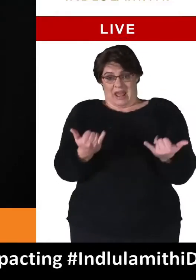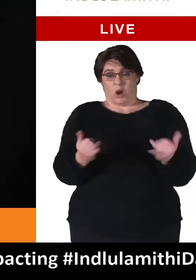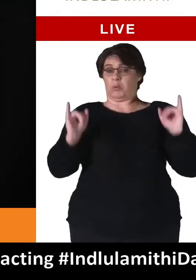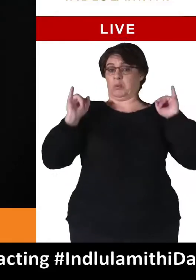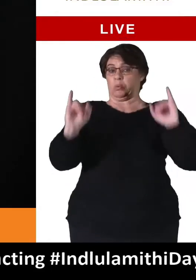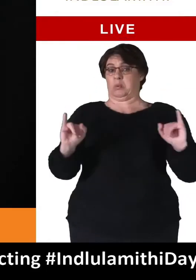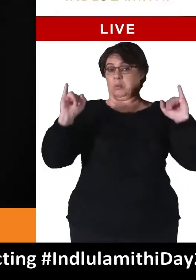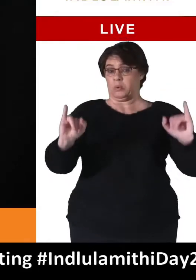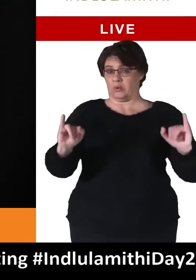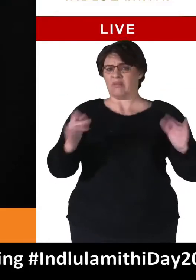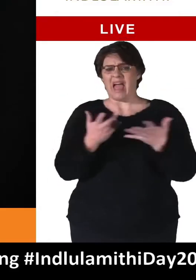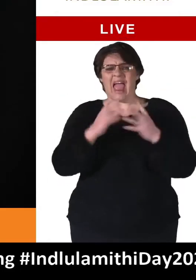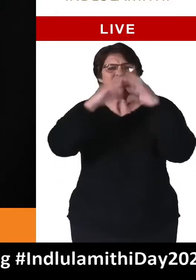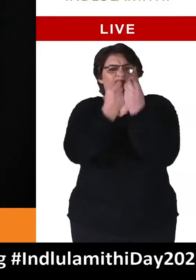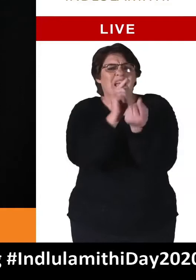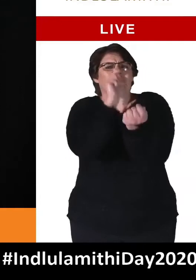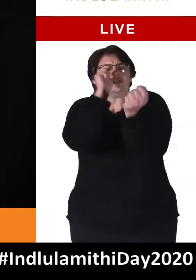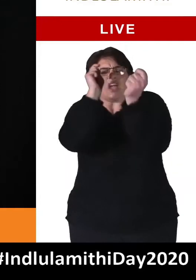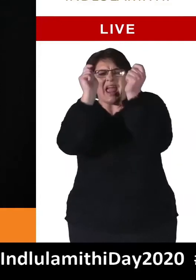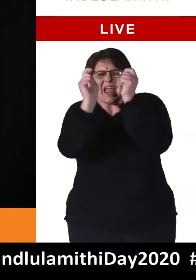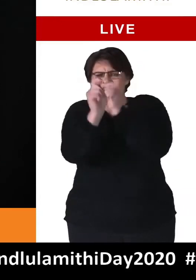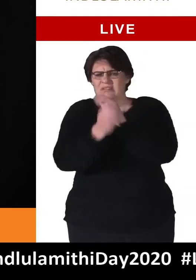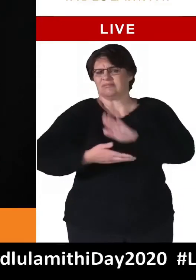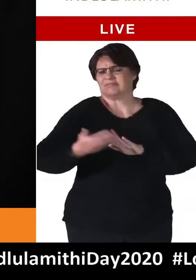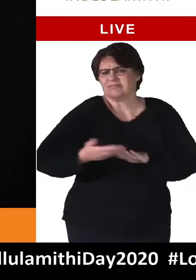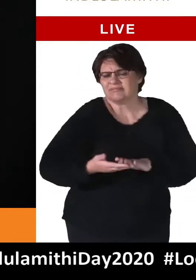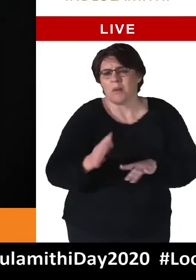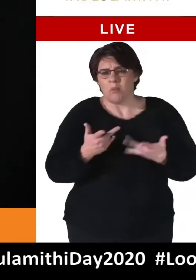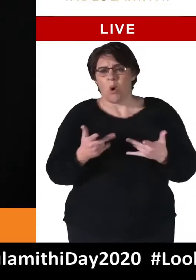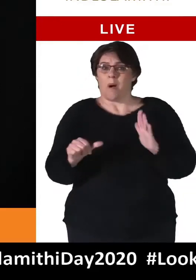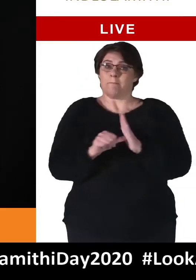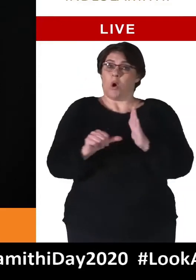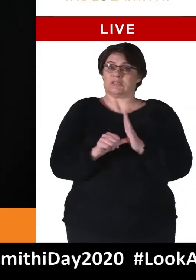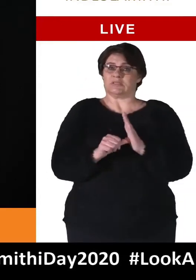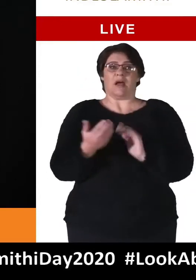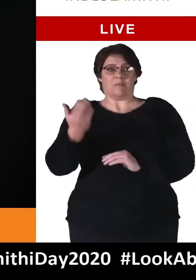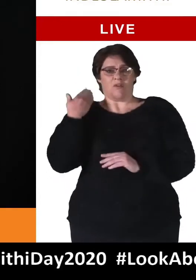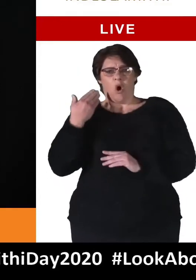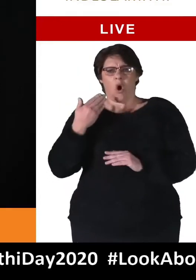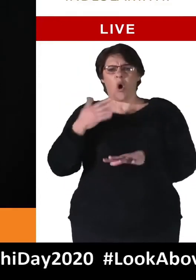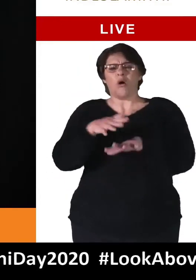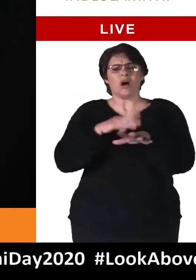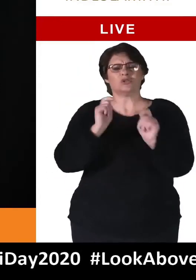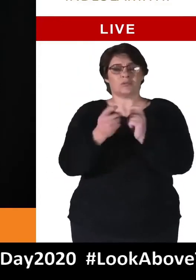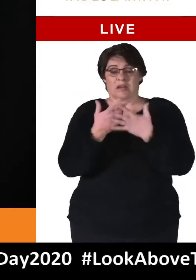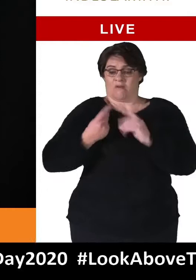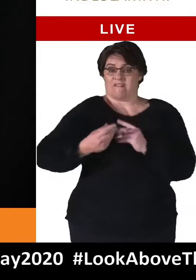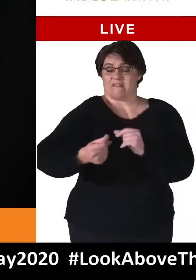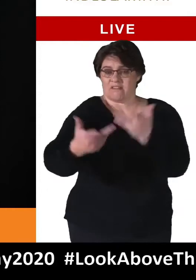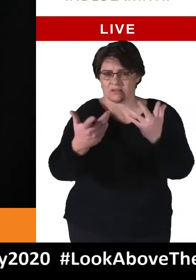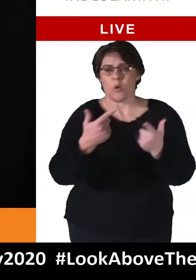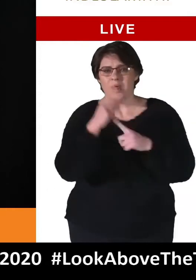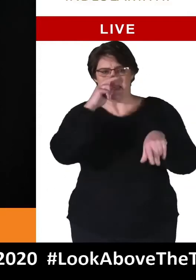when everything seems to be changing even faster and more fundamentally than usual, we need ways of anchoring